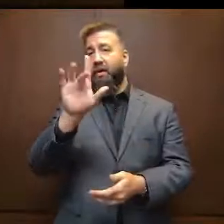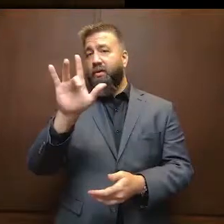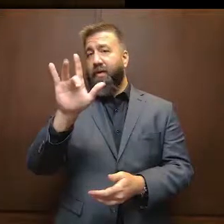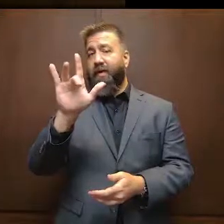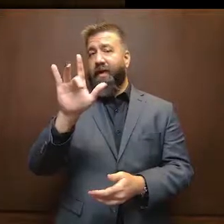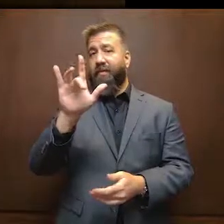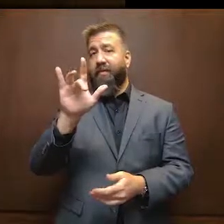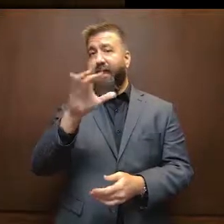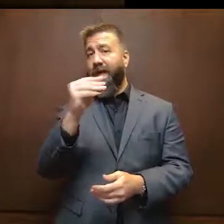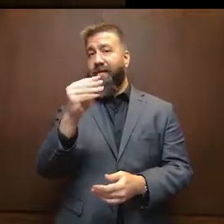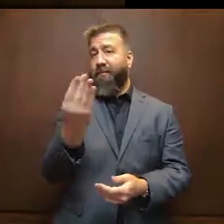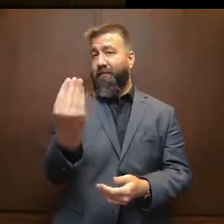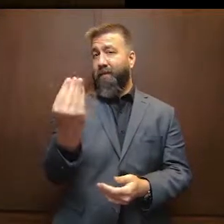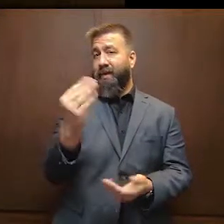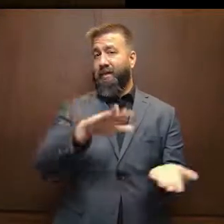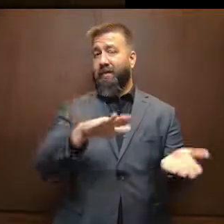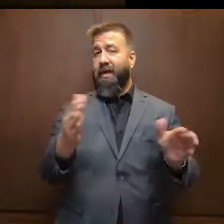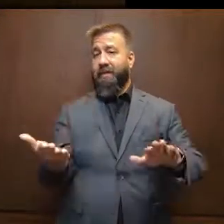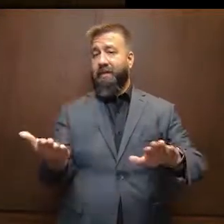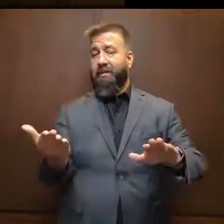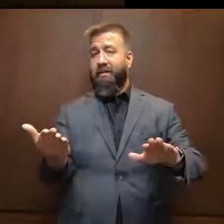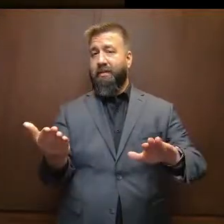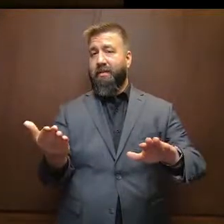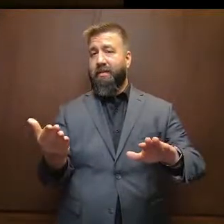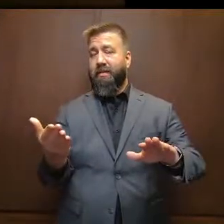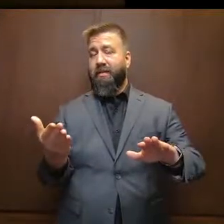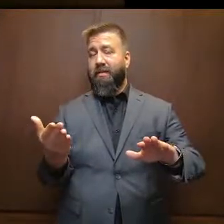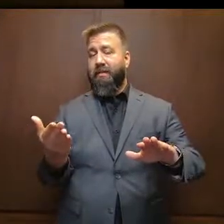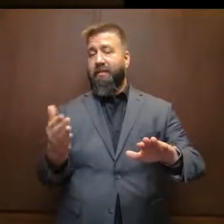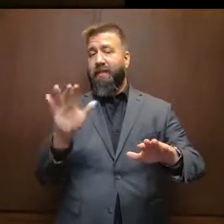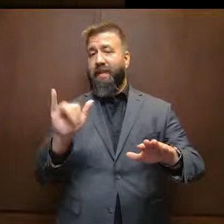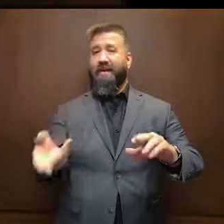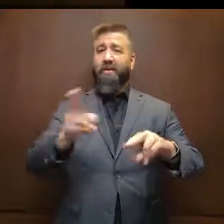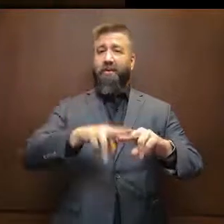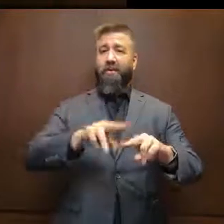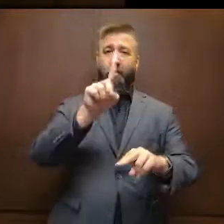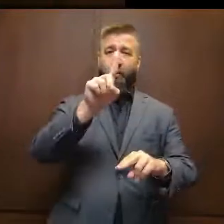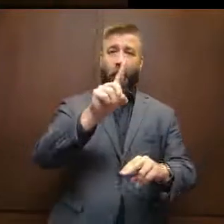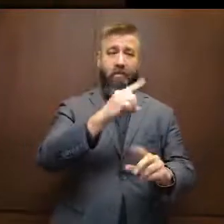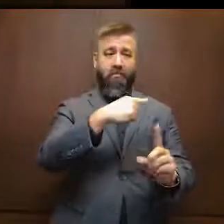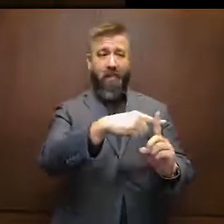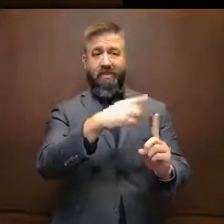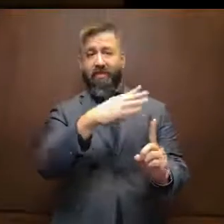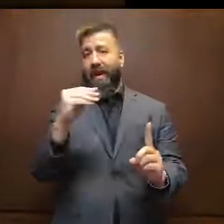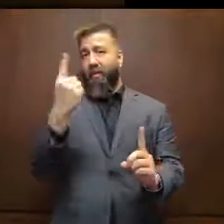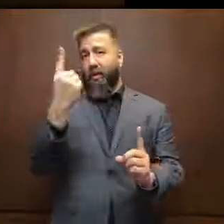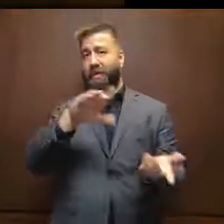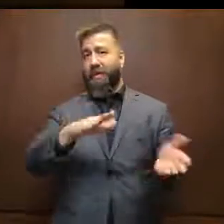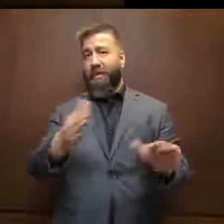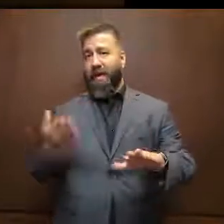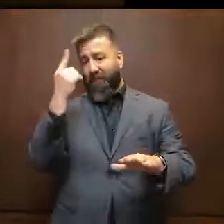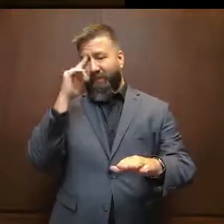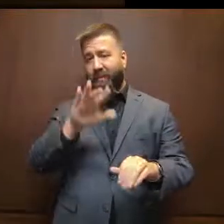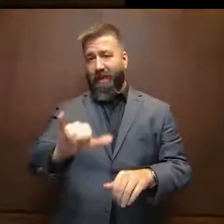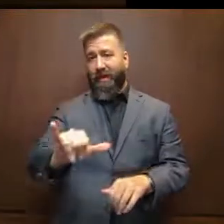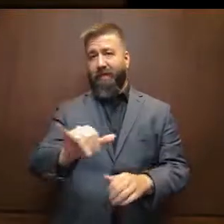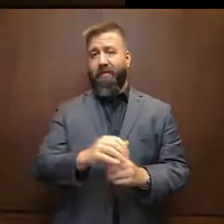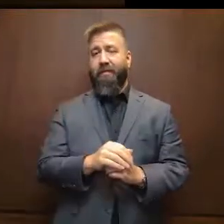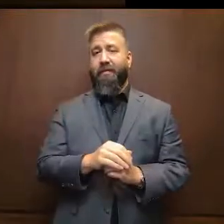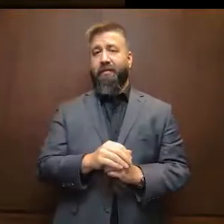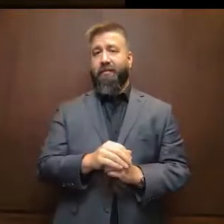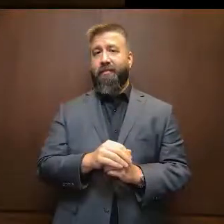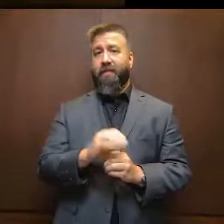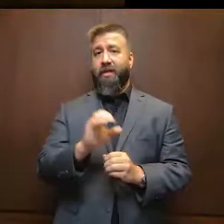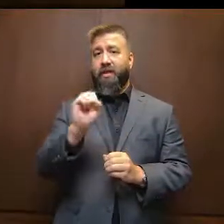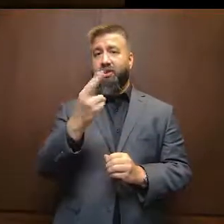deaths. That is an increase of 1 case and 1 death for that facility. Morningside of Shiloh has 21 cases and